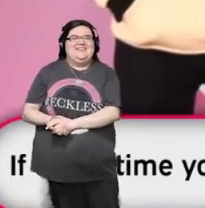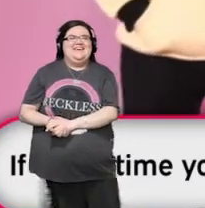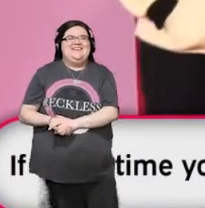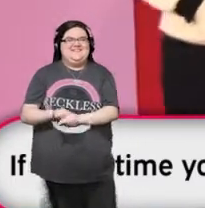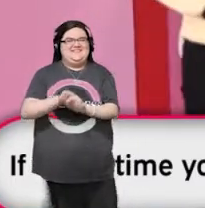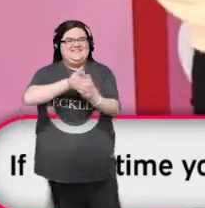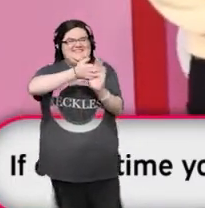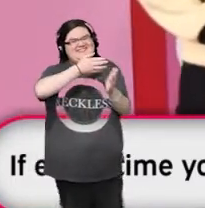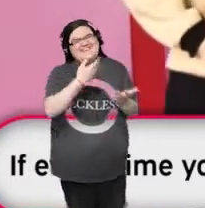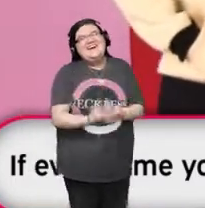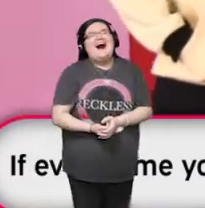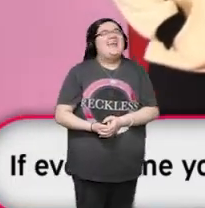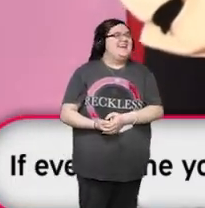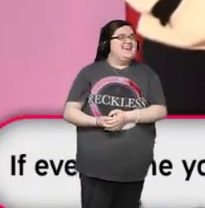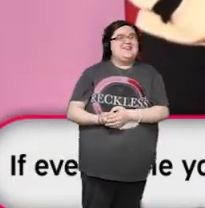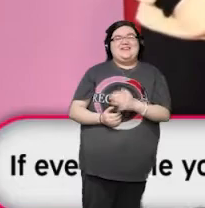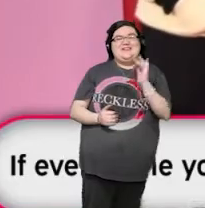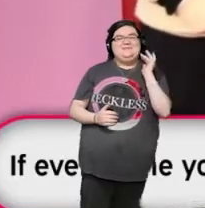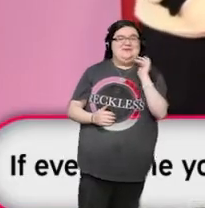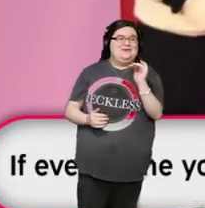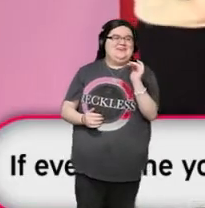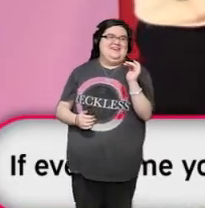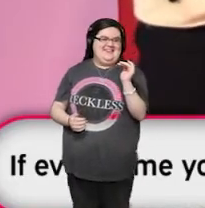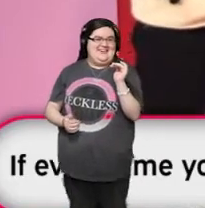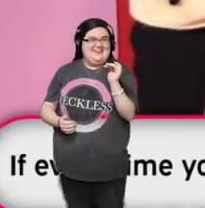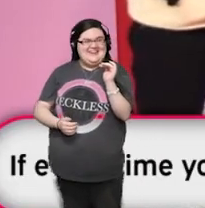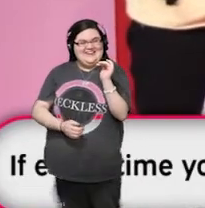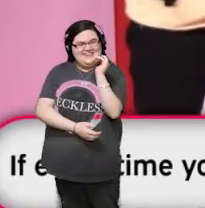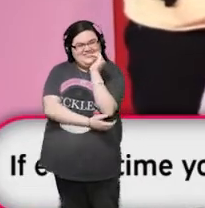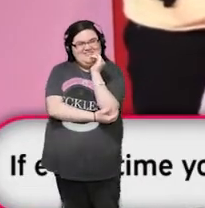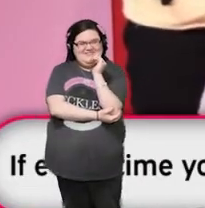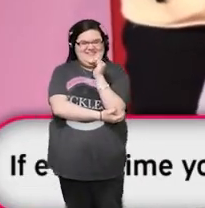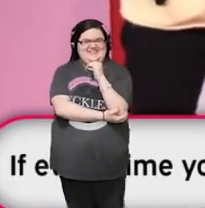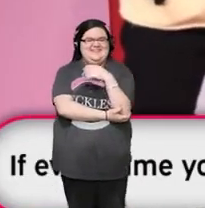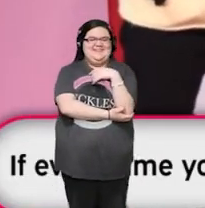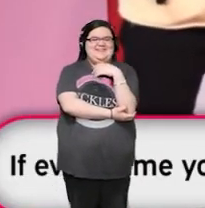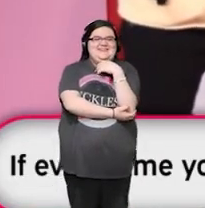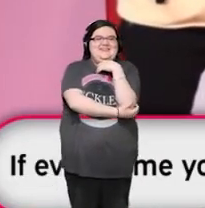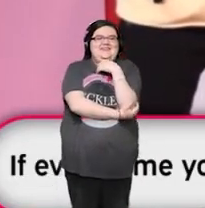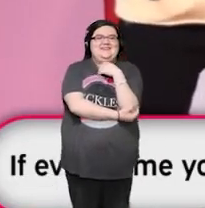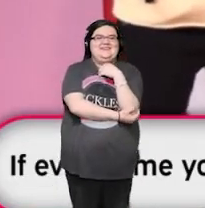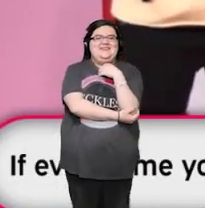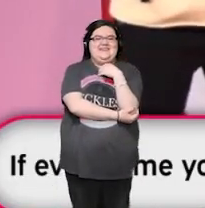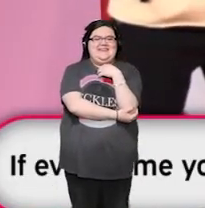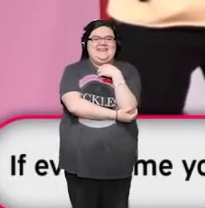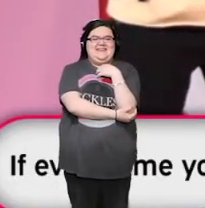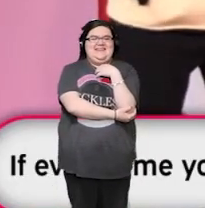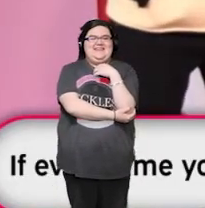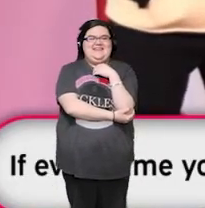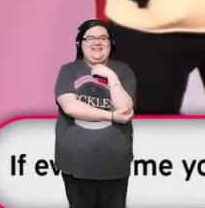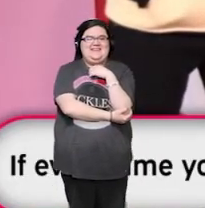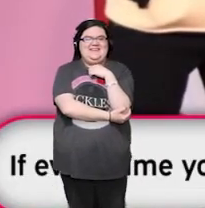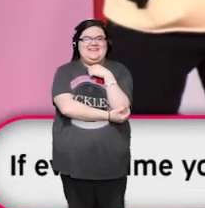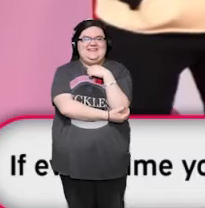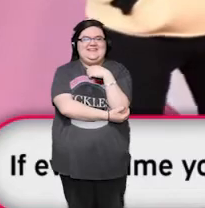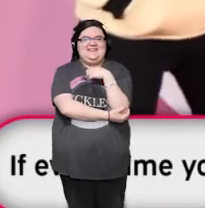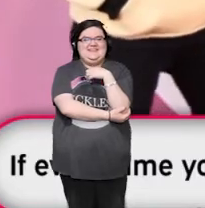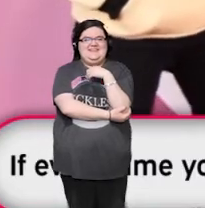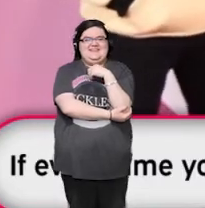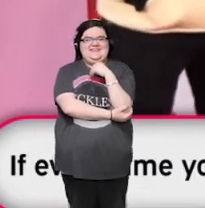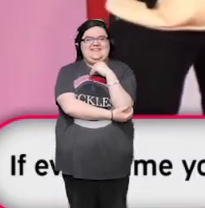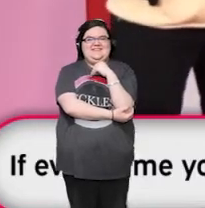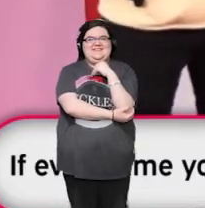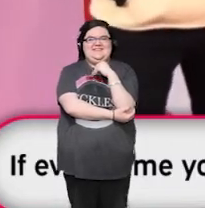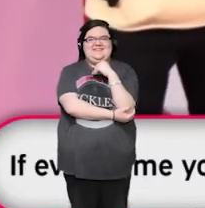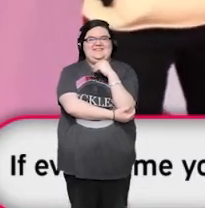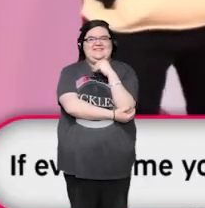Oh, where's the love? I thought he said Sambuca a lot. What the song is, if you hear it every single time, you're going to hate it. Well, true. So imagine you just get,